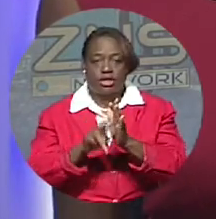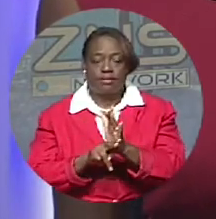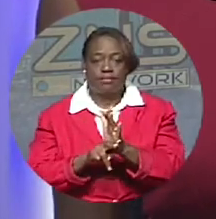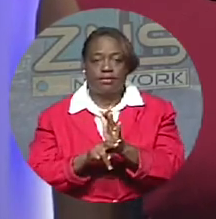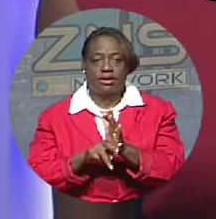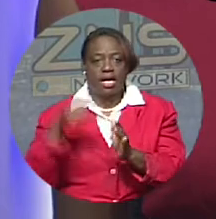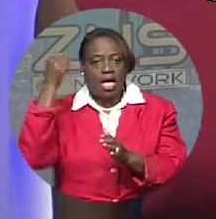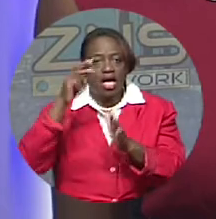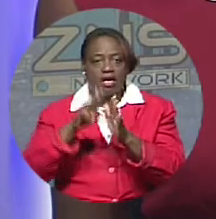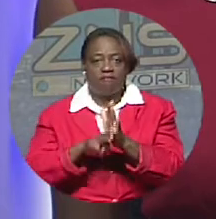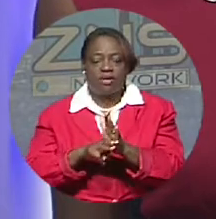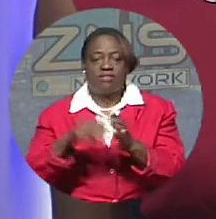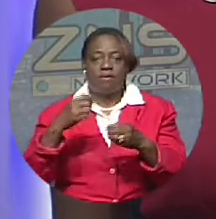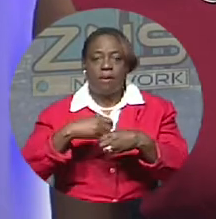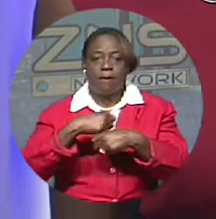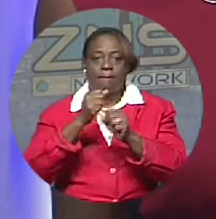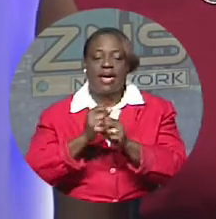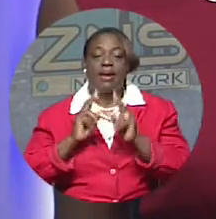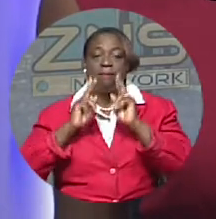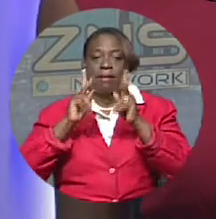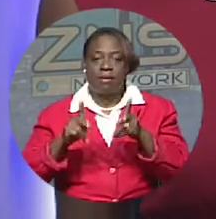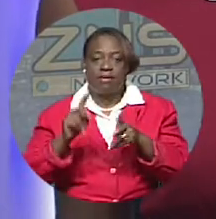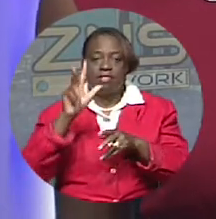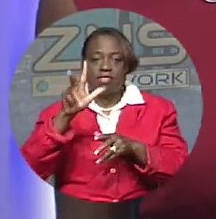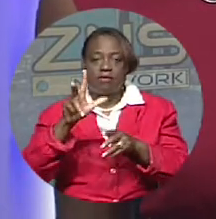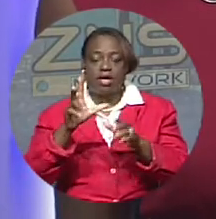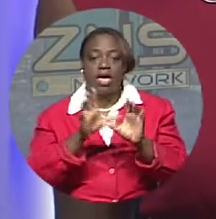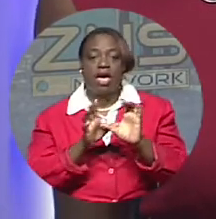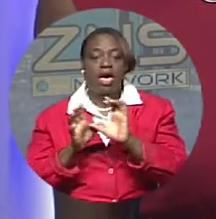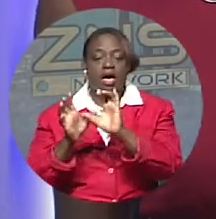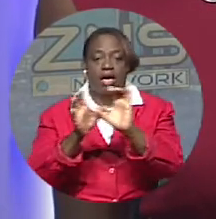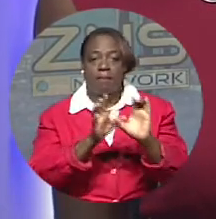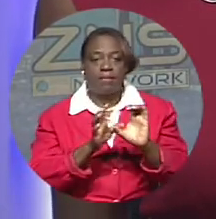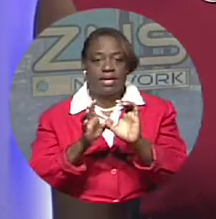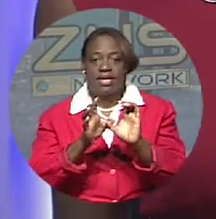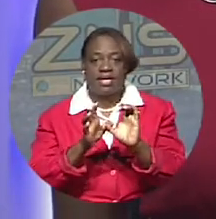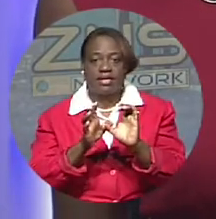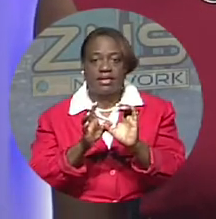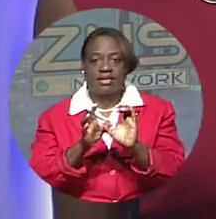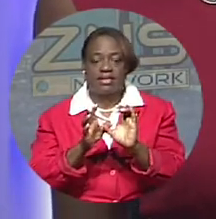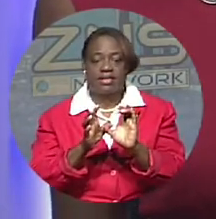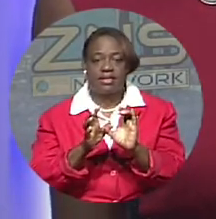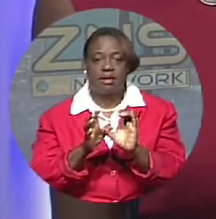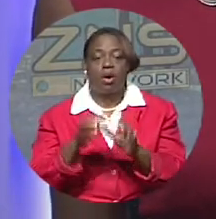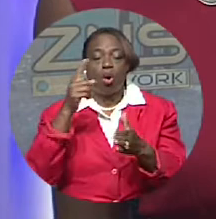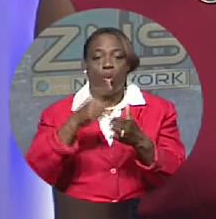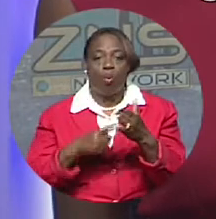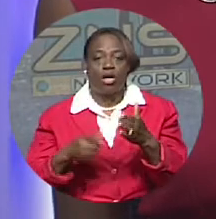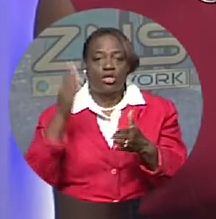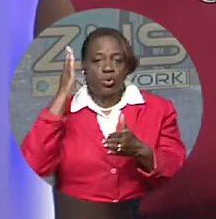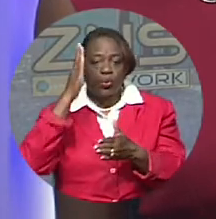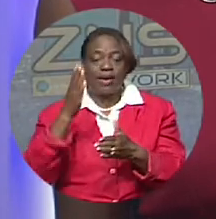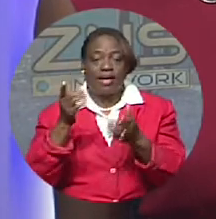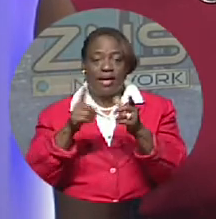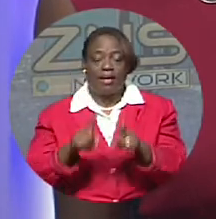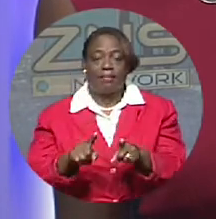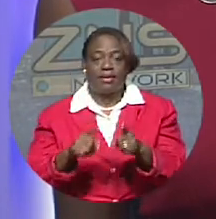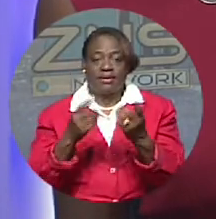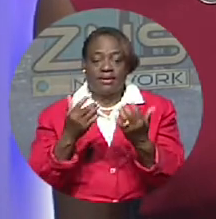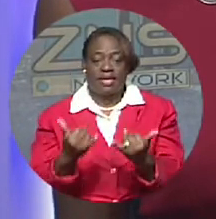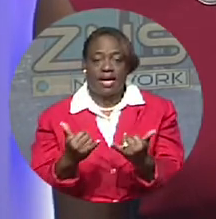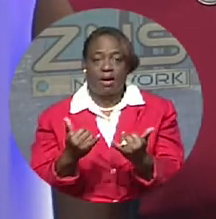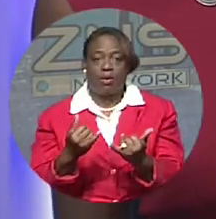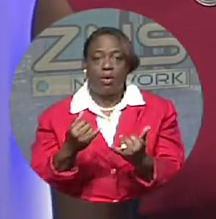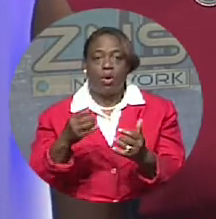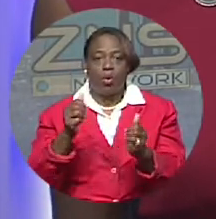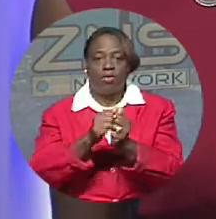three companies vying for the second cellular license, what impact will this have on the Bahamas telecommunications company, who currently has the